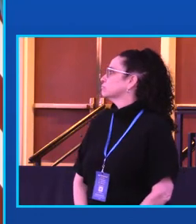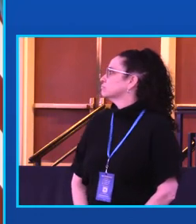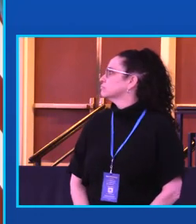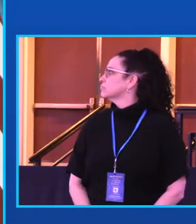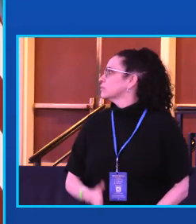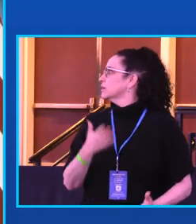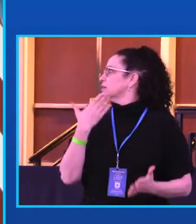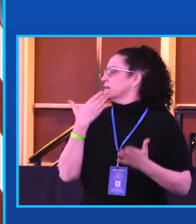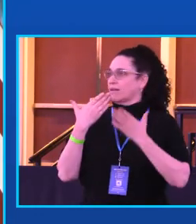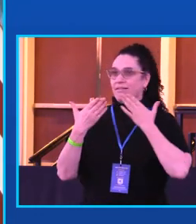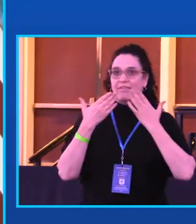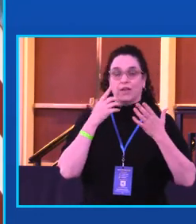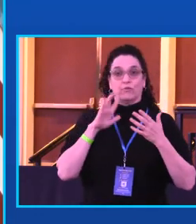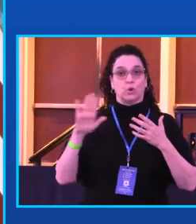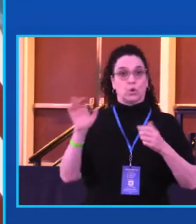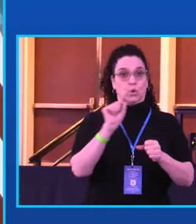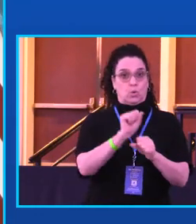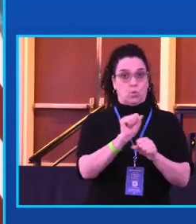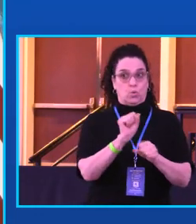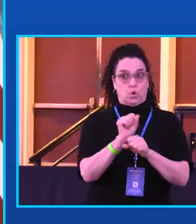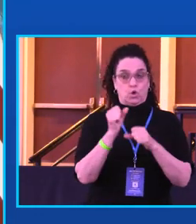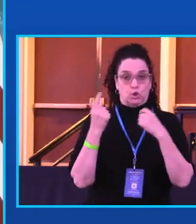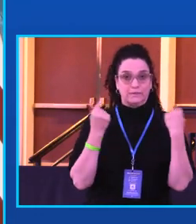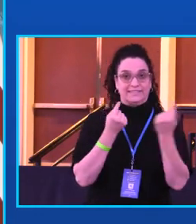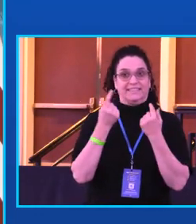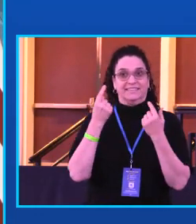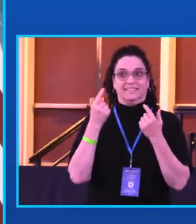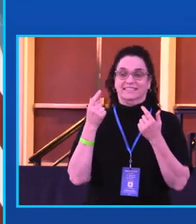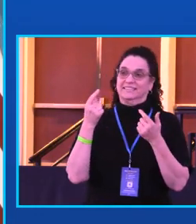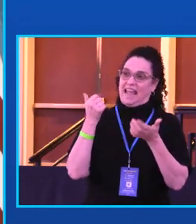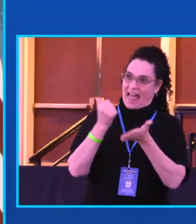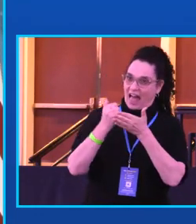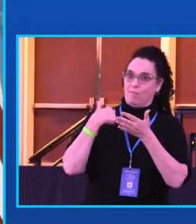And thank you for the work that you did to get us into the White House.